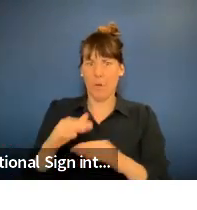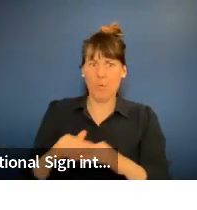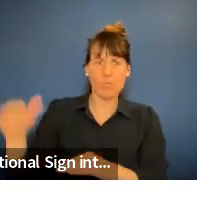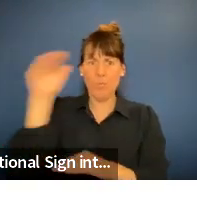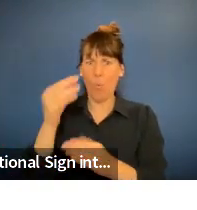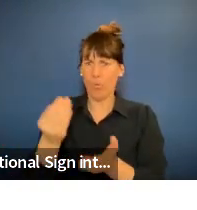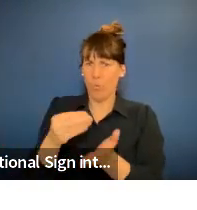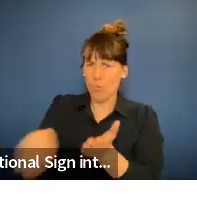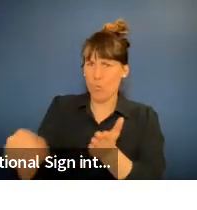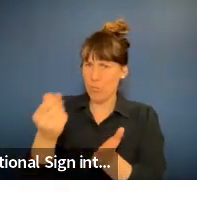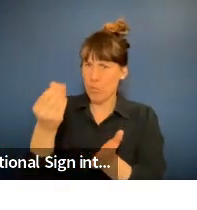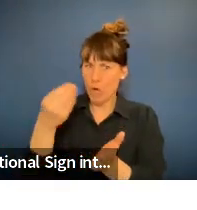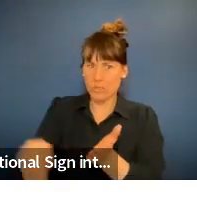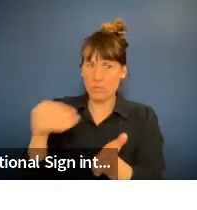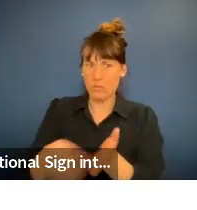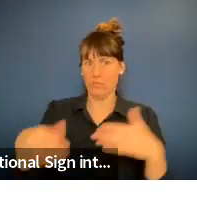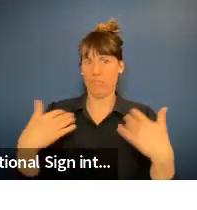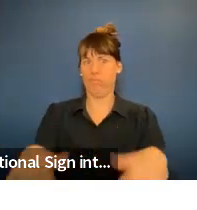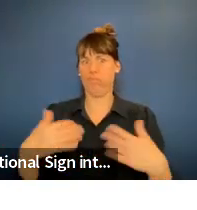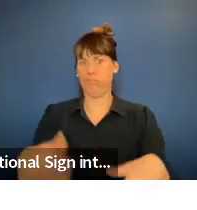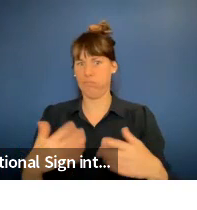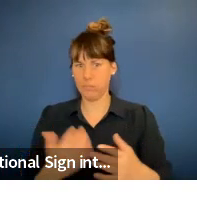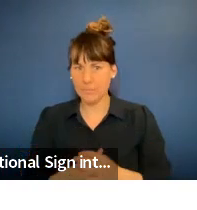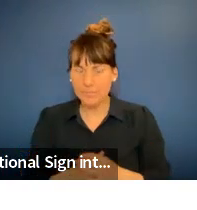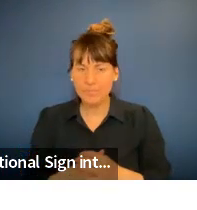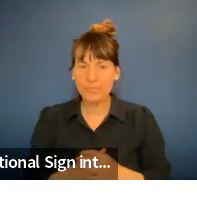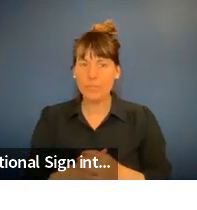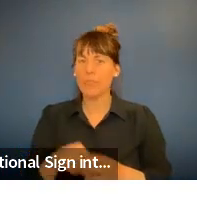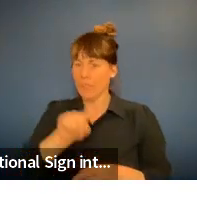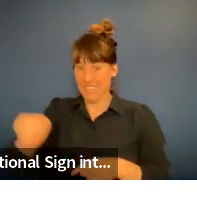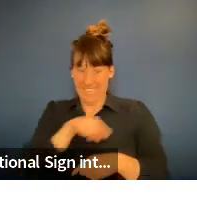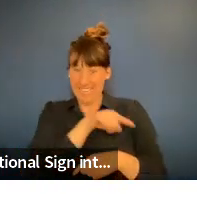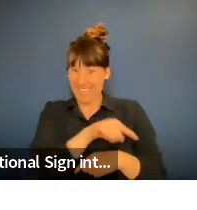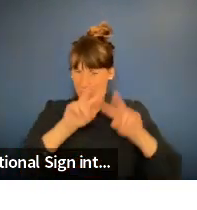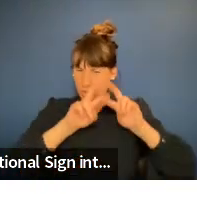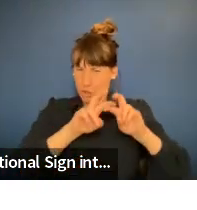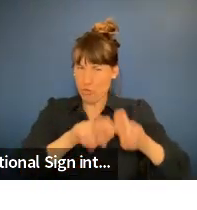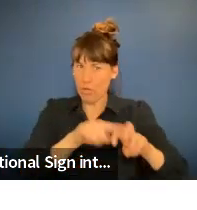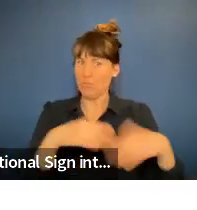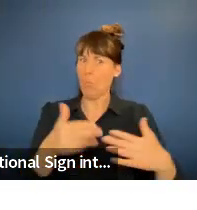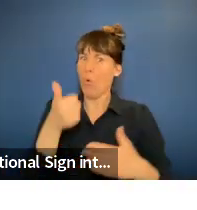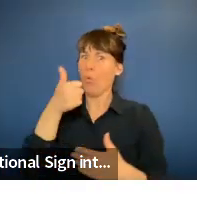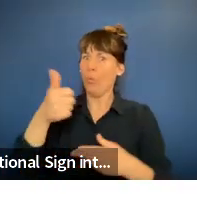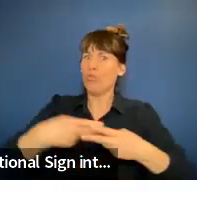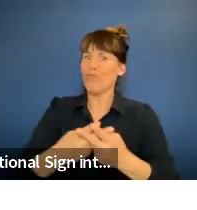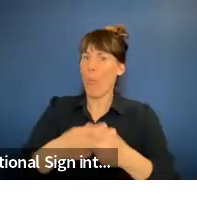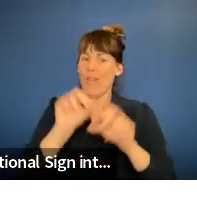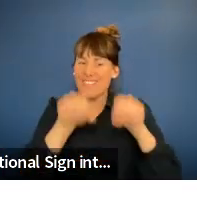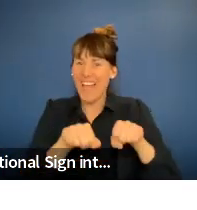it disability inclusive. Thank you, and back to you, Fernando. Thank you so much, Morgan. This